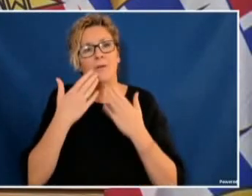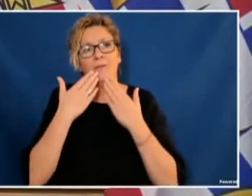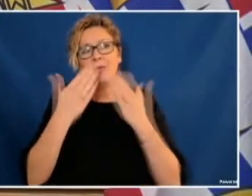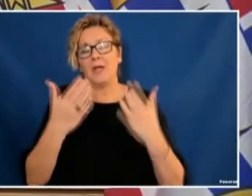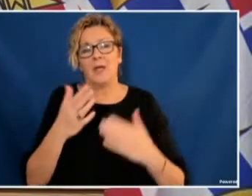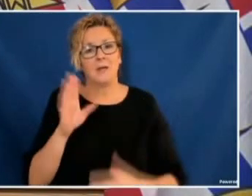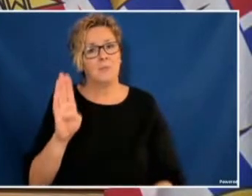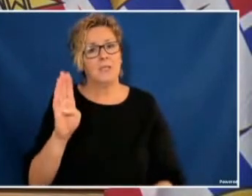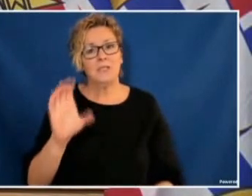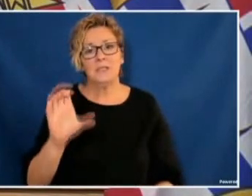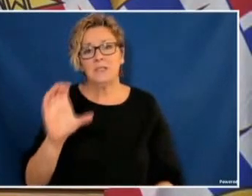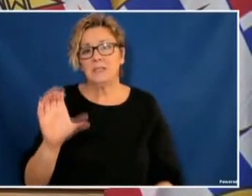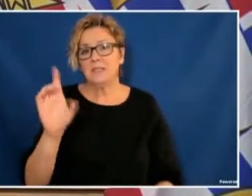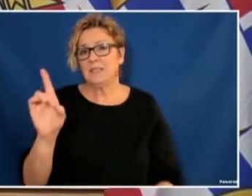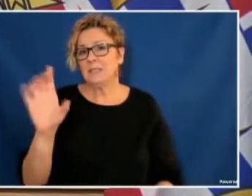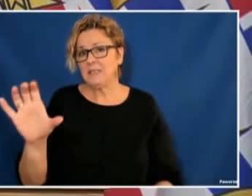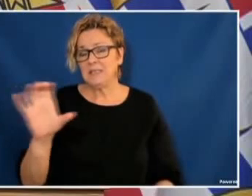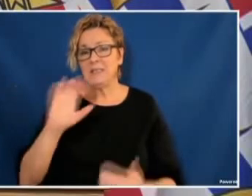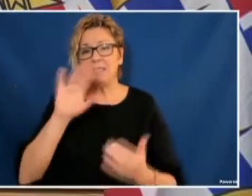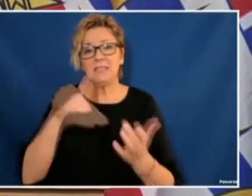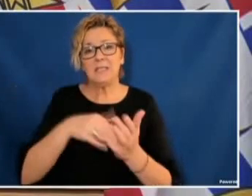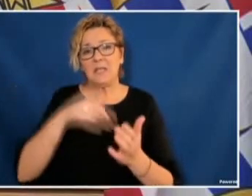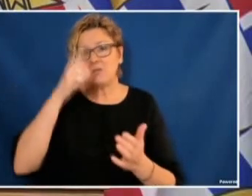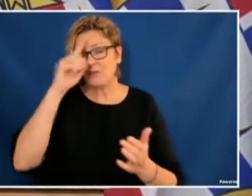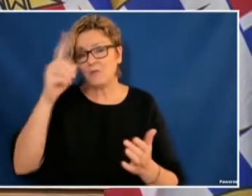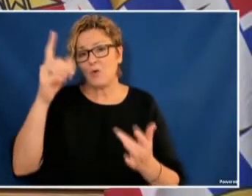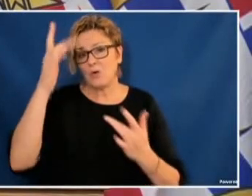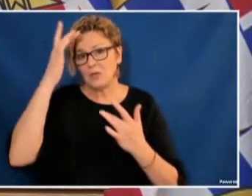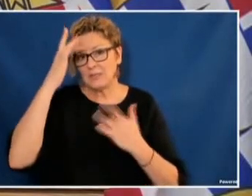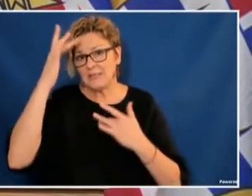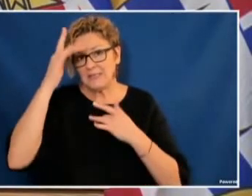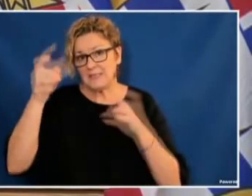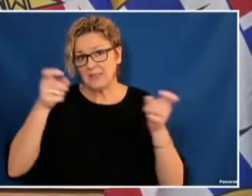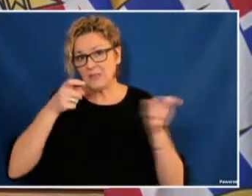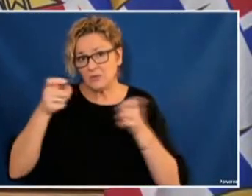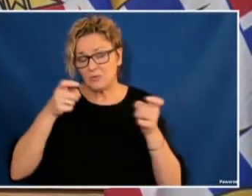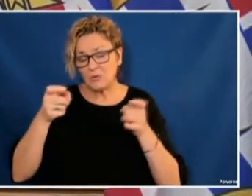better understanding of how we look at the trends over time.